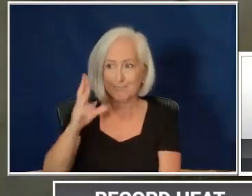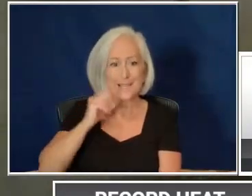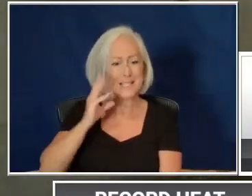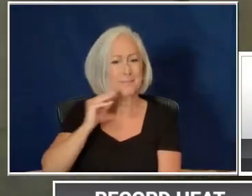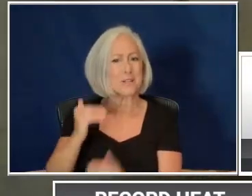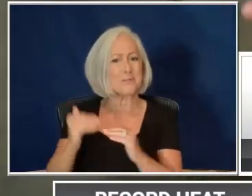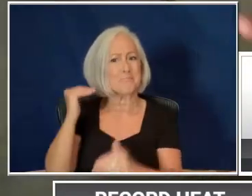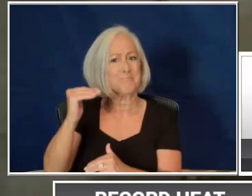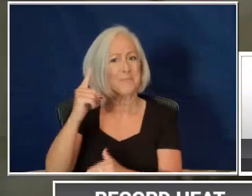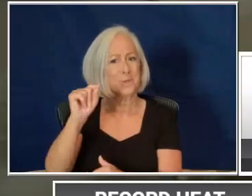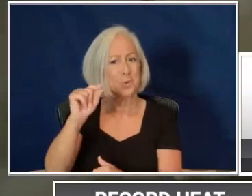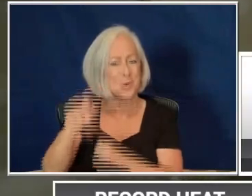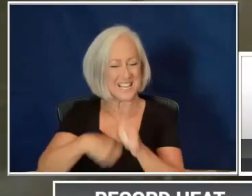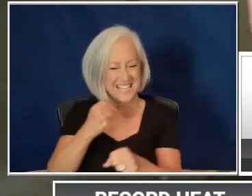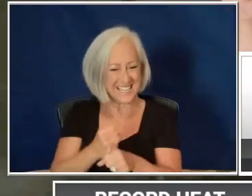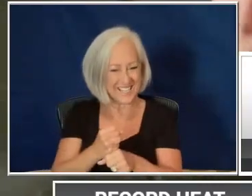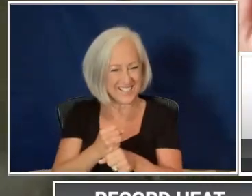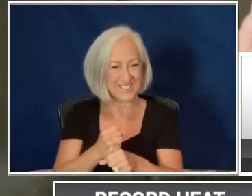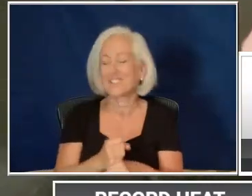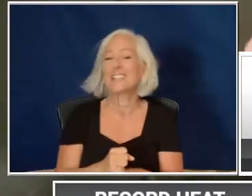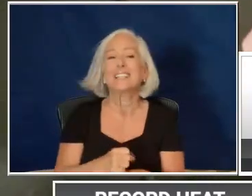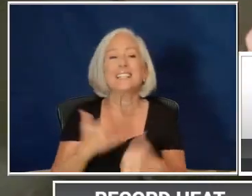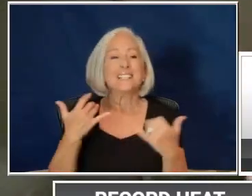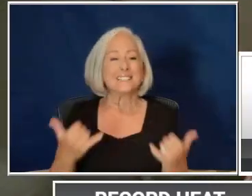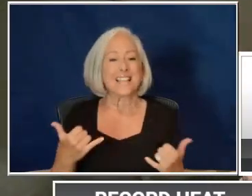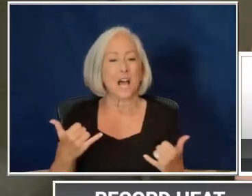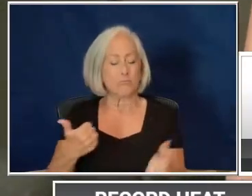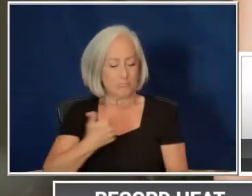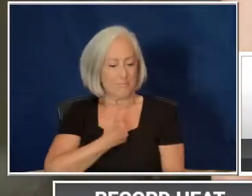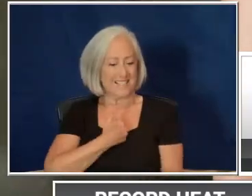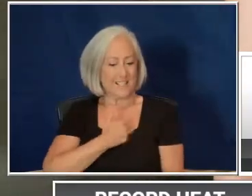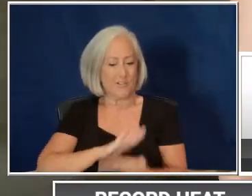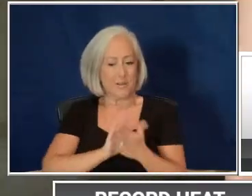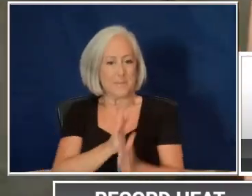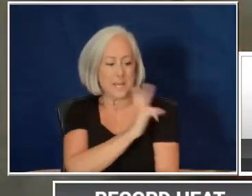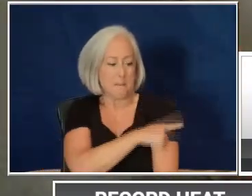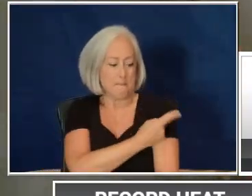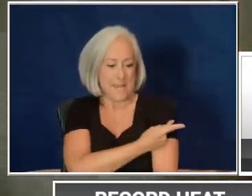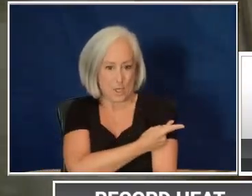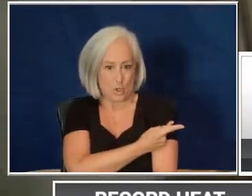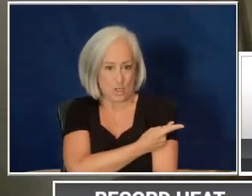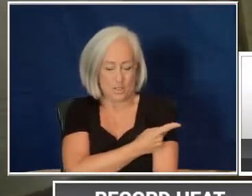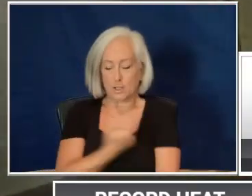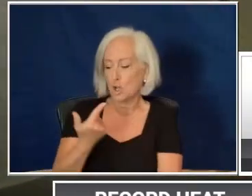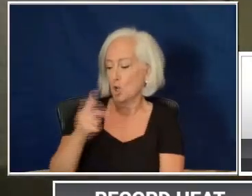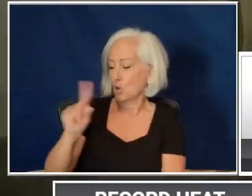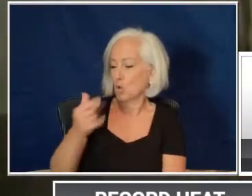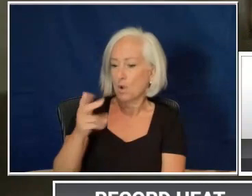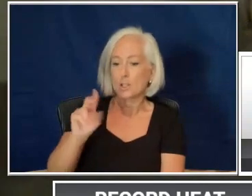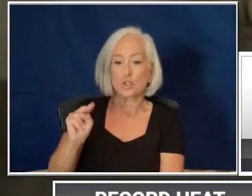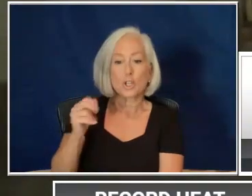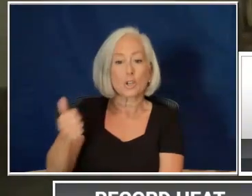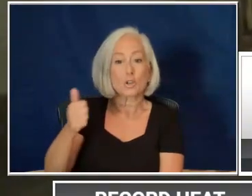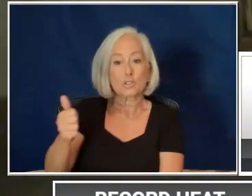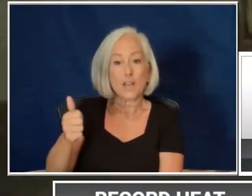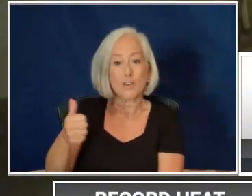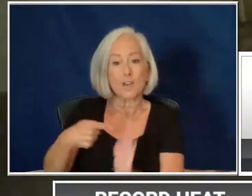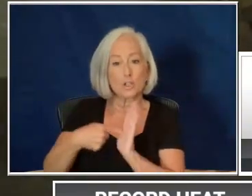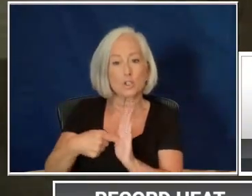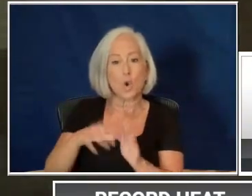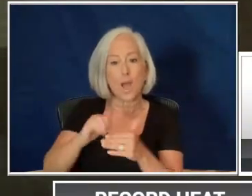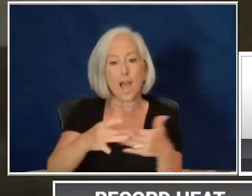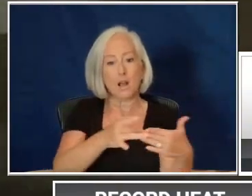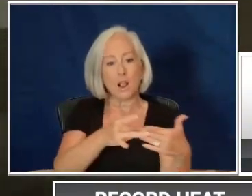years. And what I'm going to do is I'm going to recreate and play the role of the patient this morning. And Gretchen is going to show us how she would guide a patient through